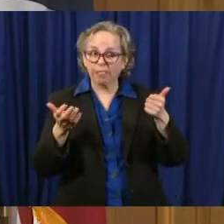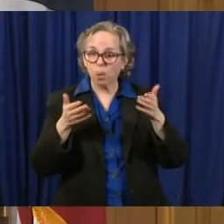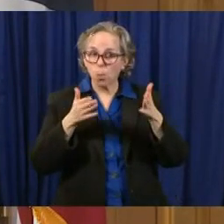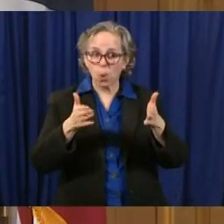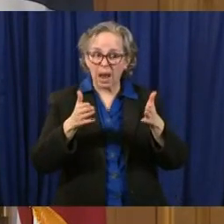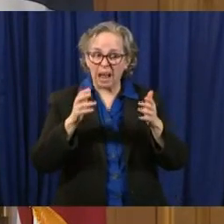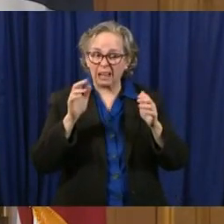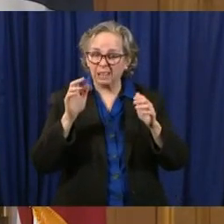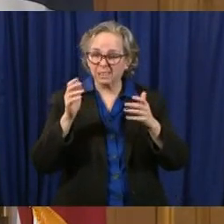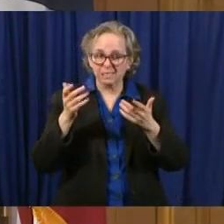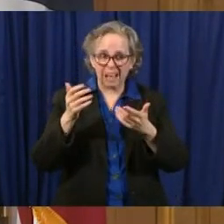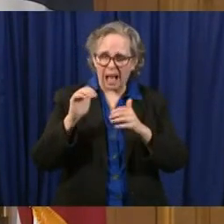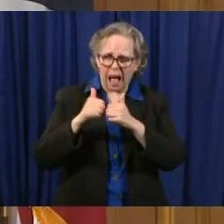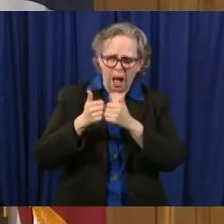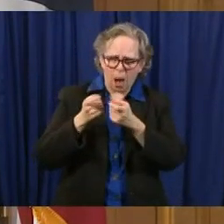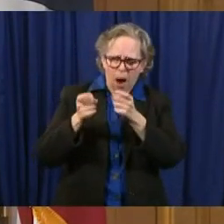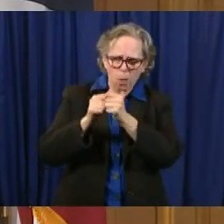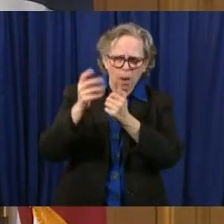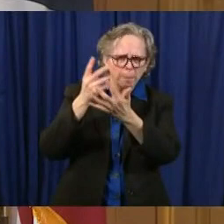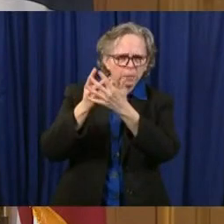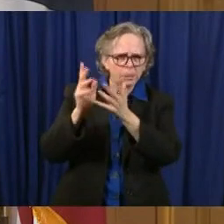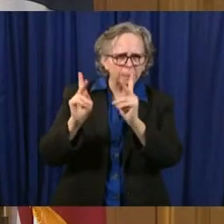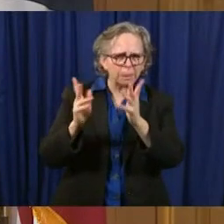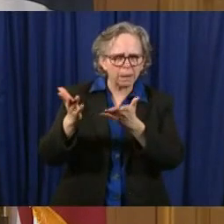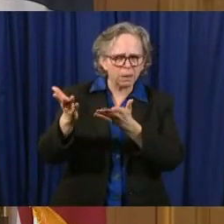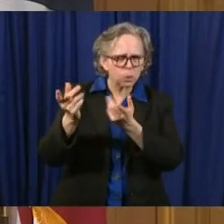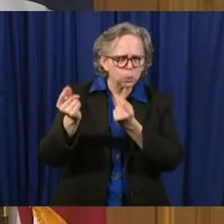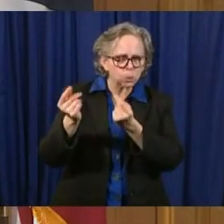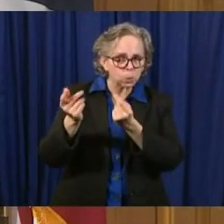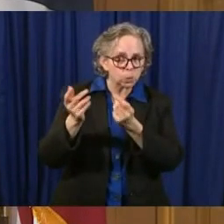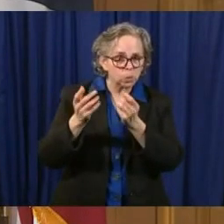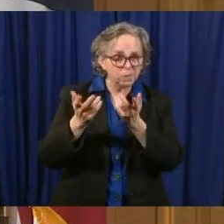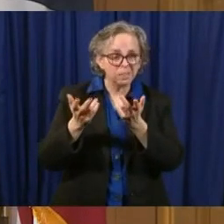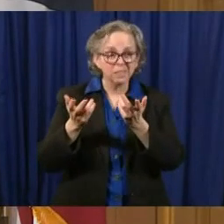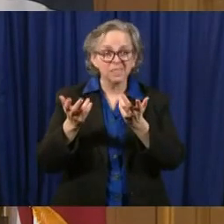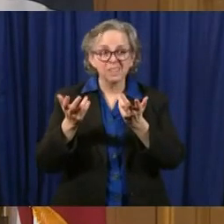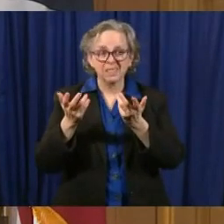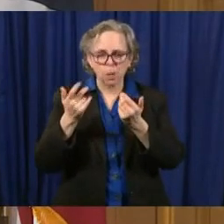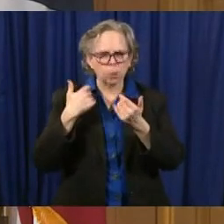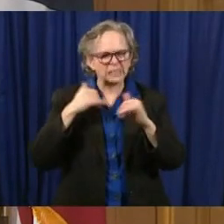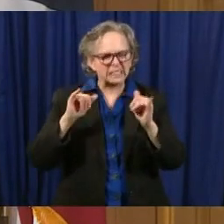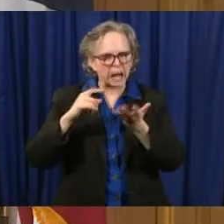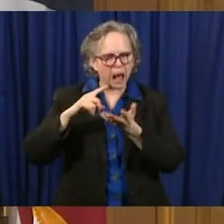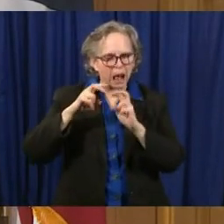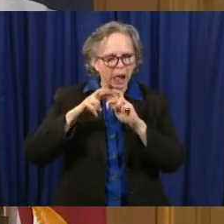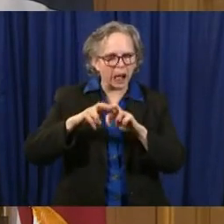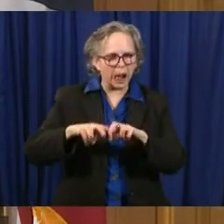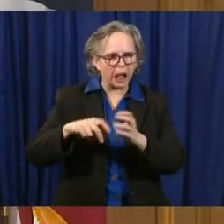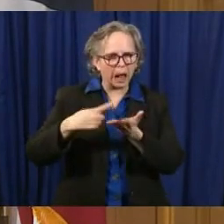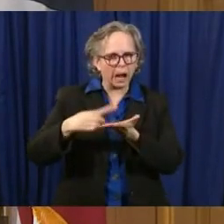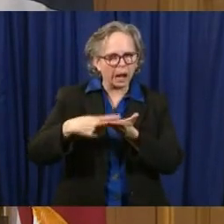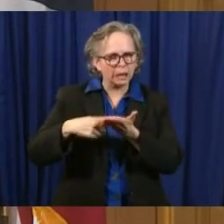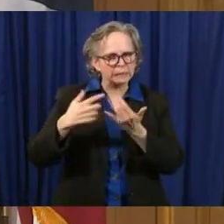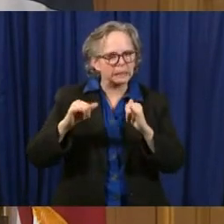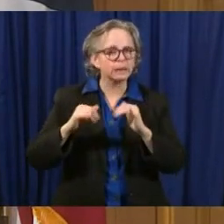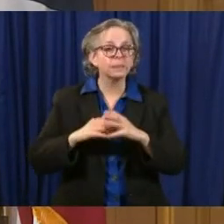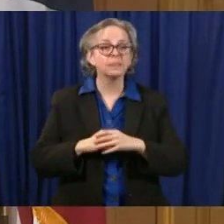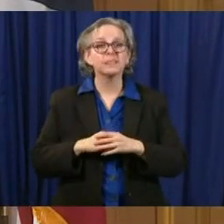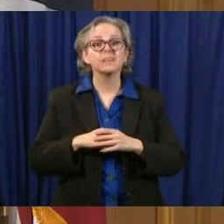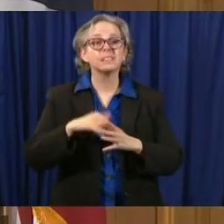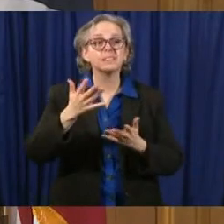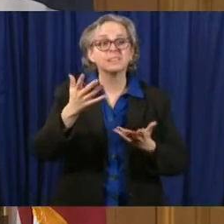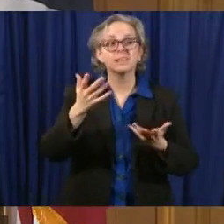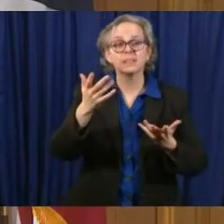that is a continuous discussion, but I think your question is very perceptive, and